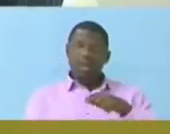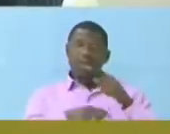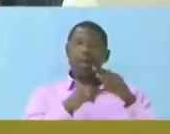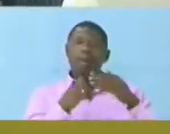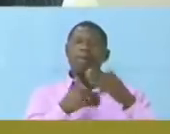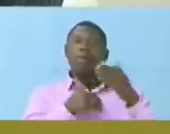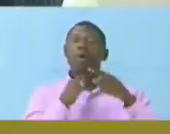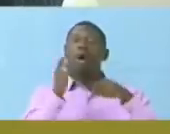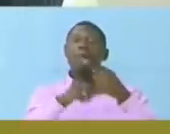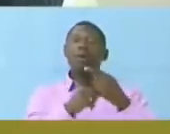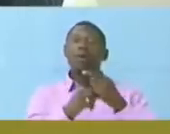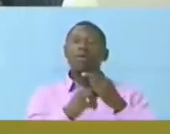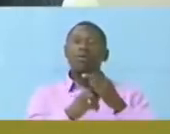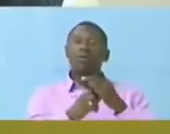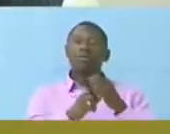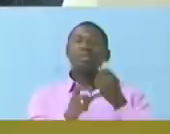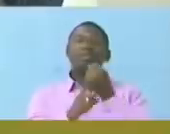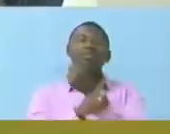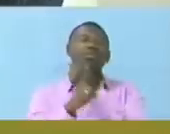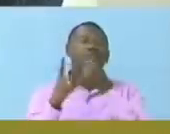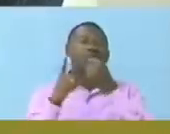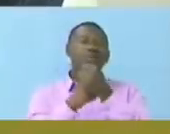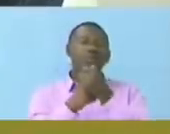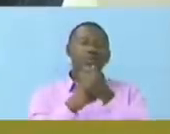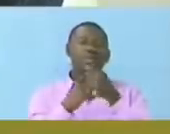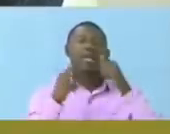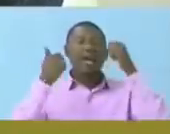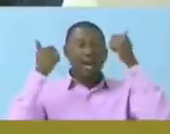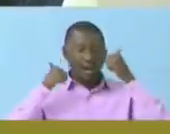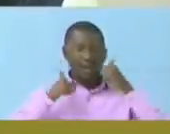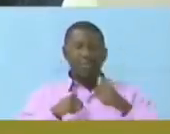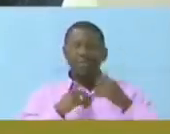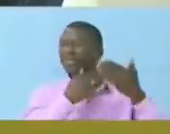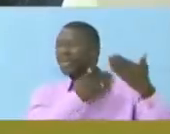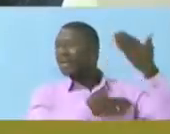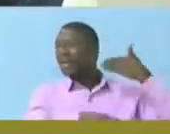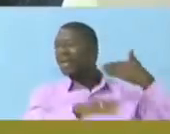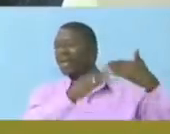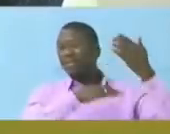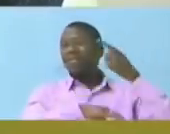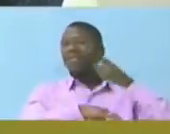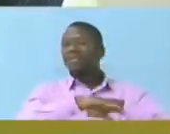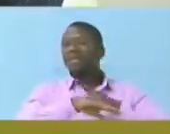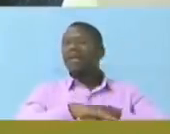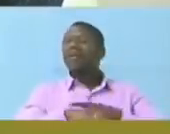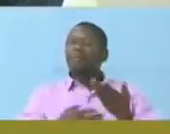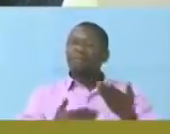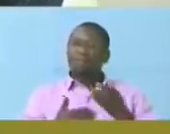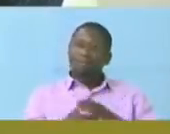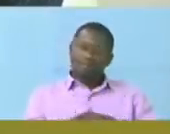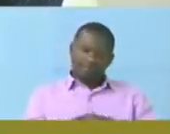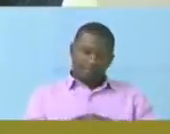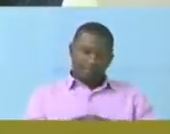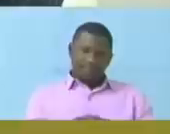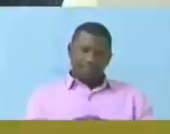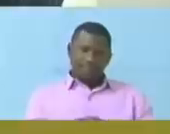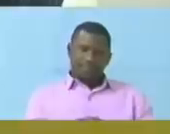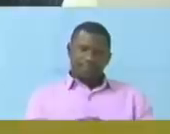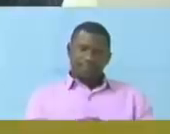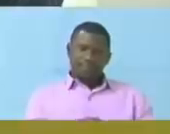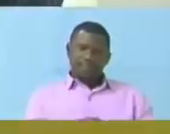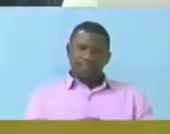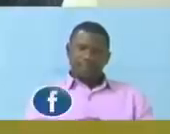the environment, the status quo that existed at that time. Wo wato la ko la ñabe mu ñame wala mu wala mu tala ko